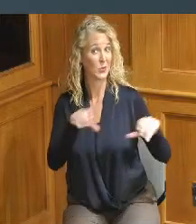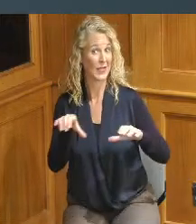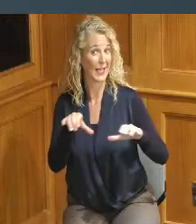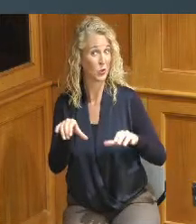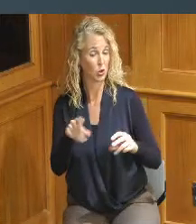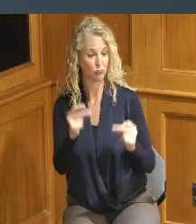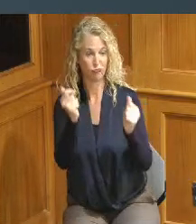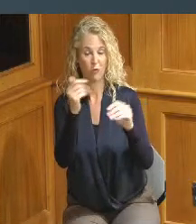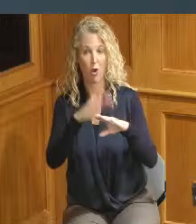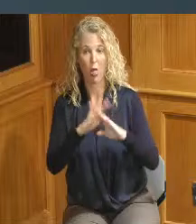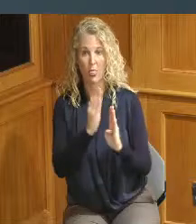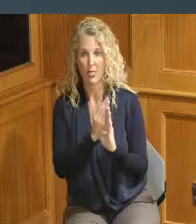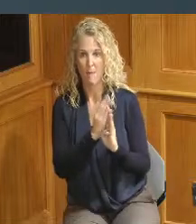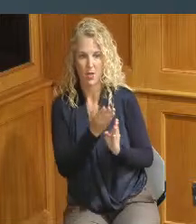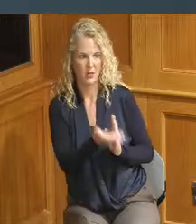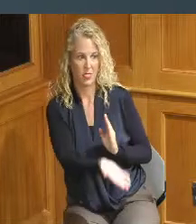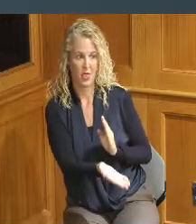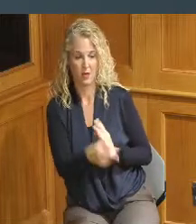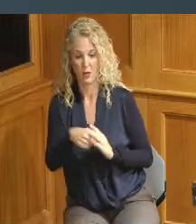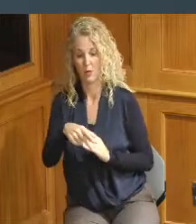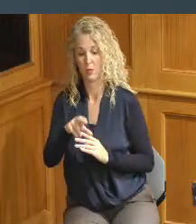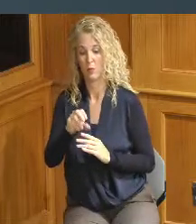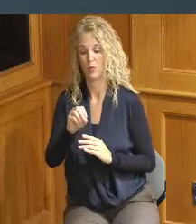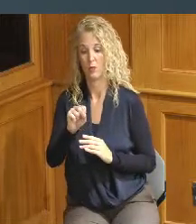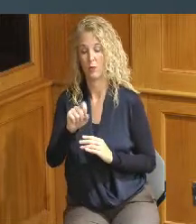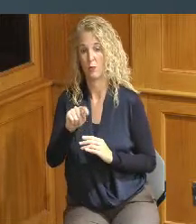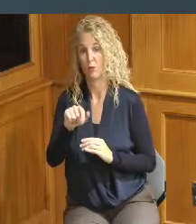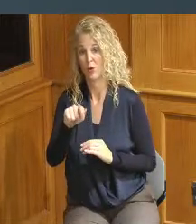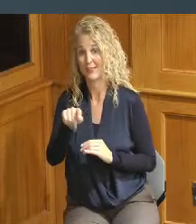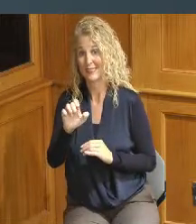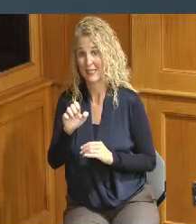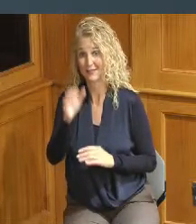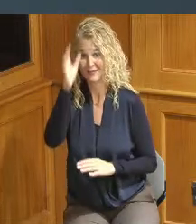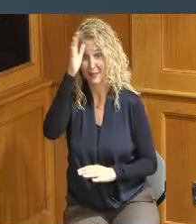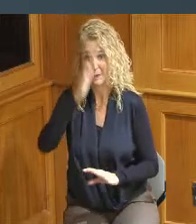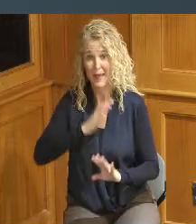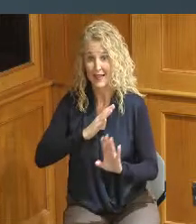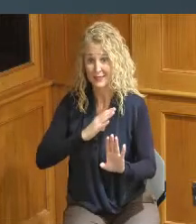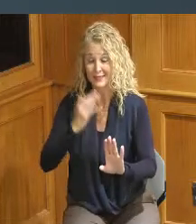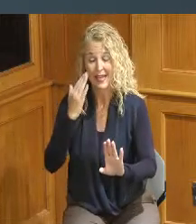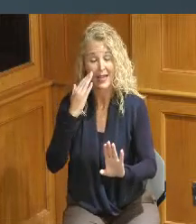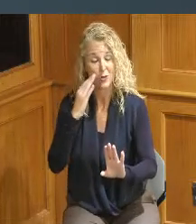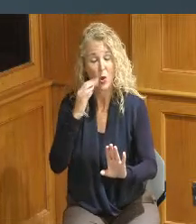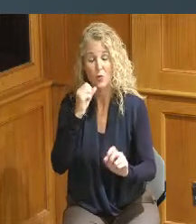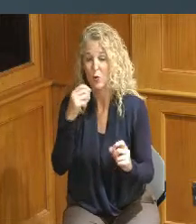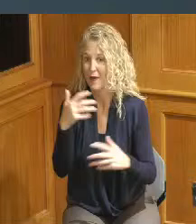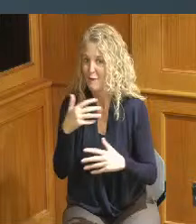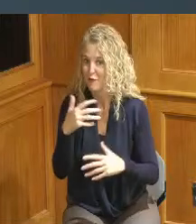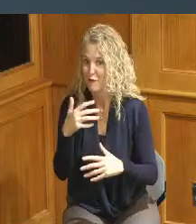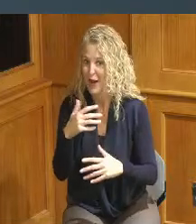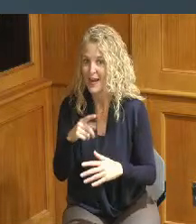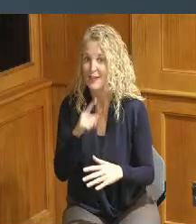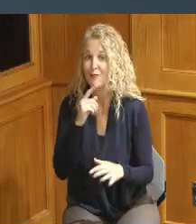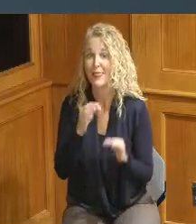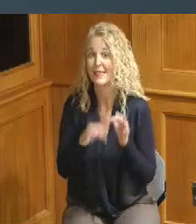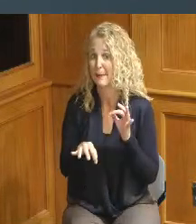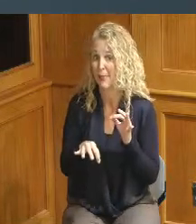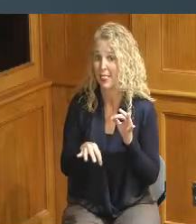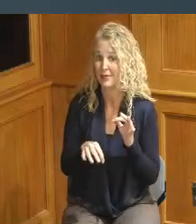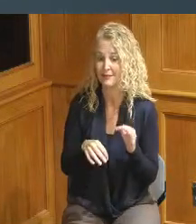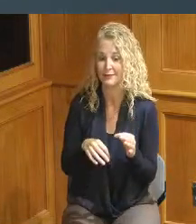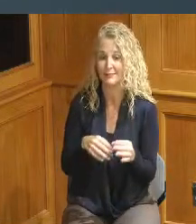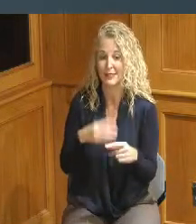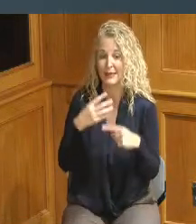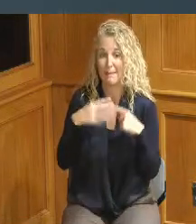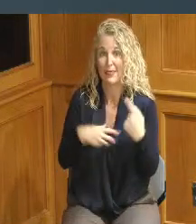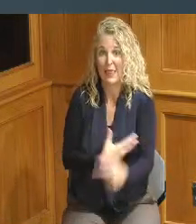cancer right on the bus. Prostate cancer, men, don't get afraid. There's a new thing out here now. They do it, just take your blood